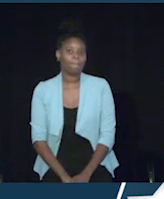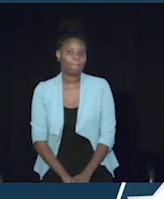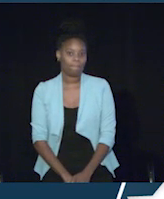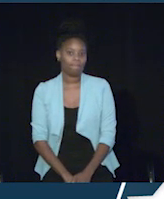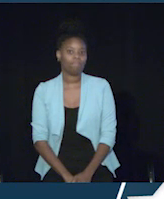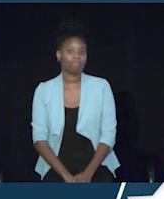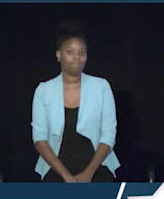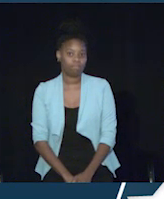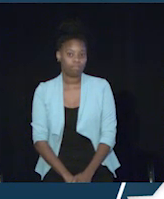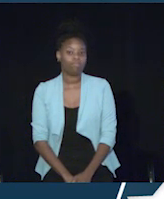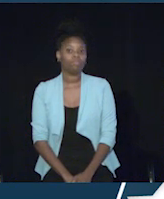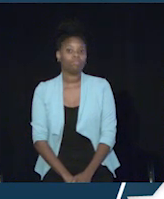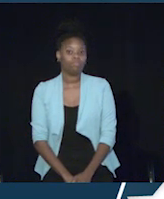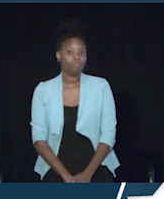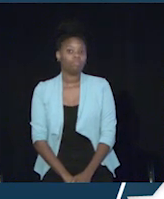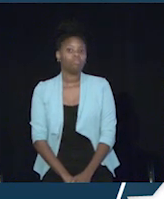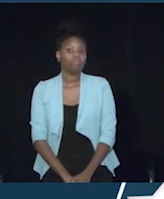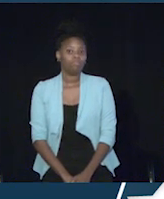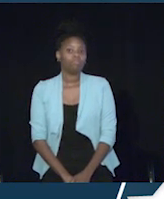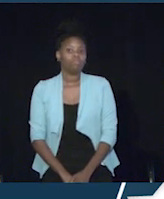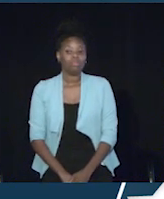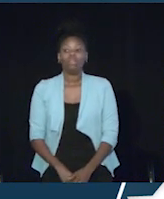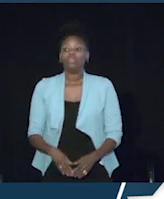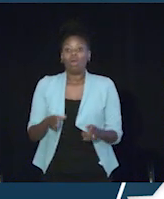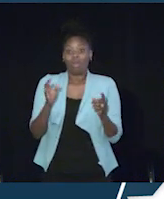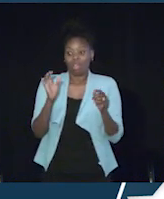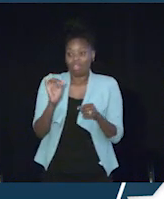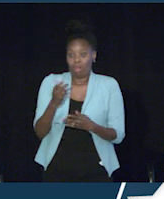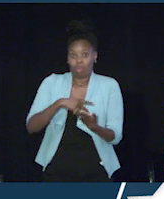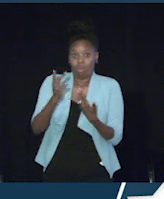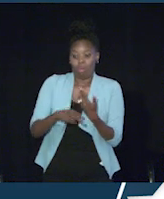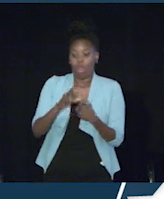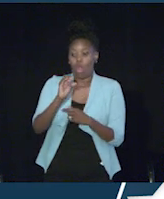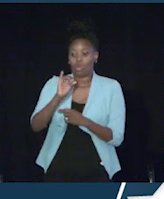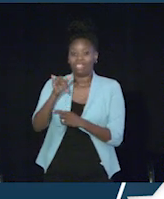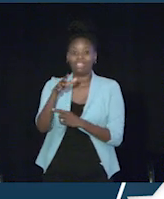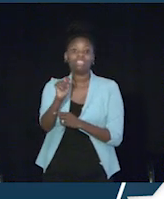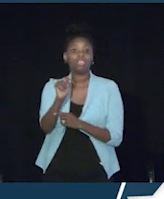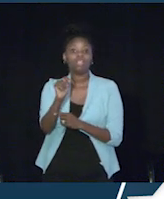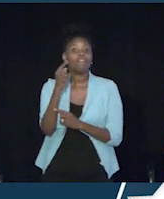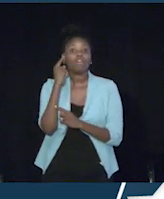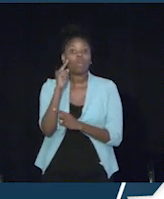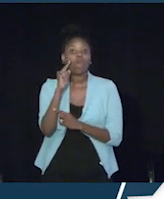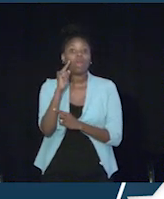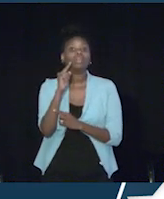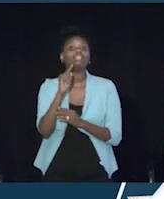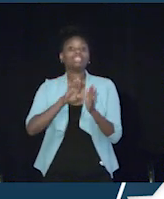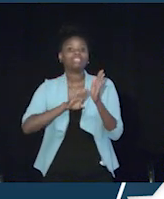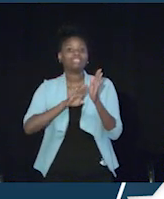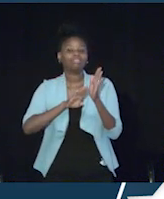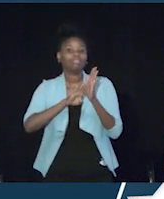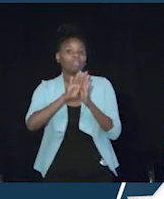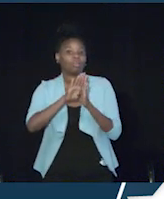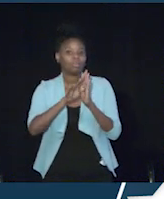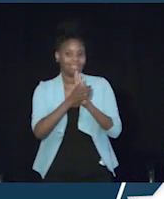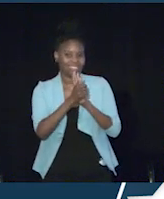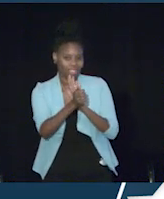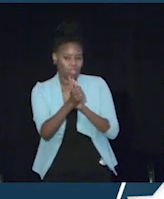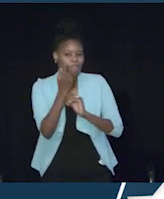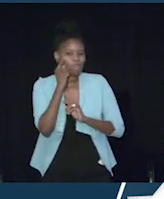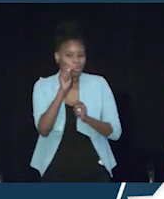So OJT is a time-limited service for skills acquisition that can be learned on the